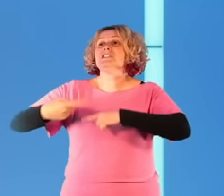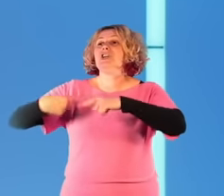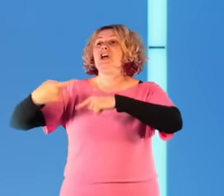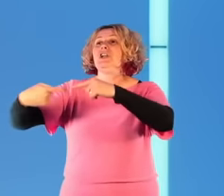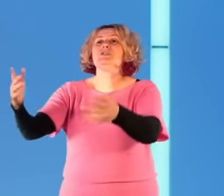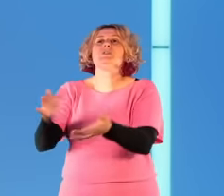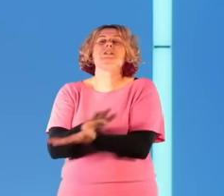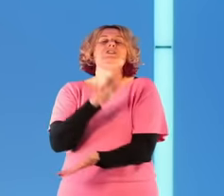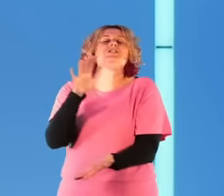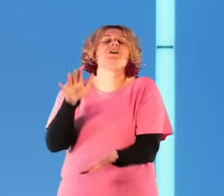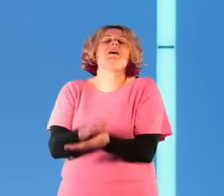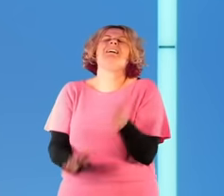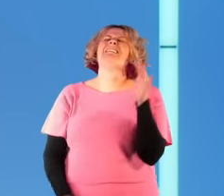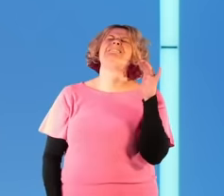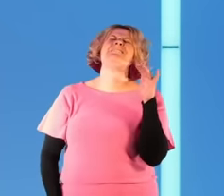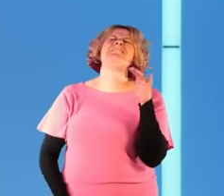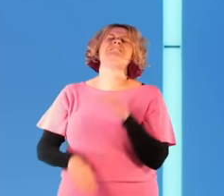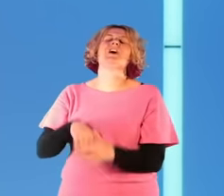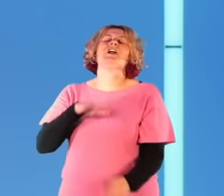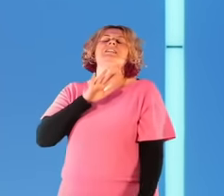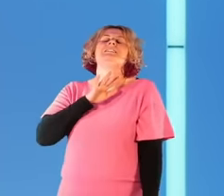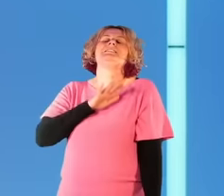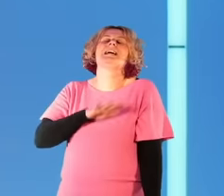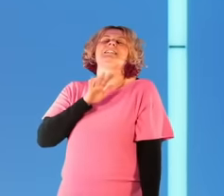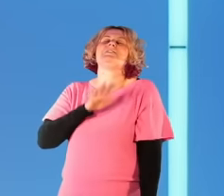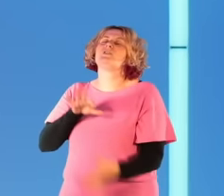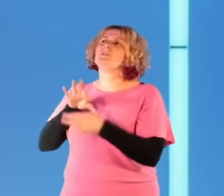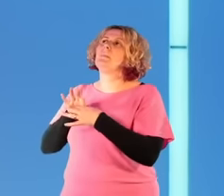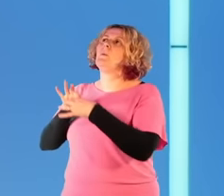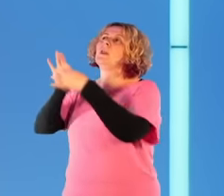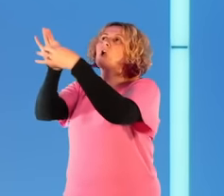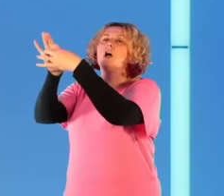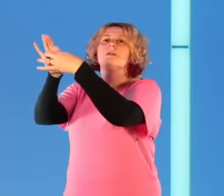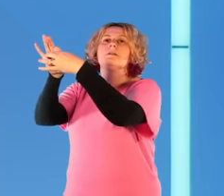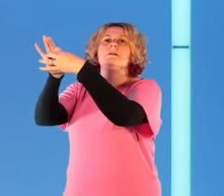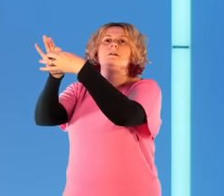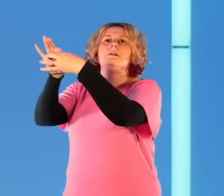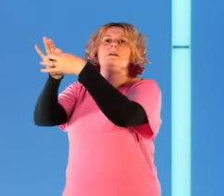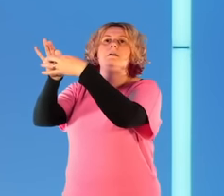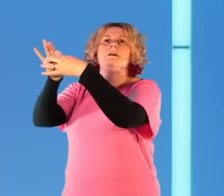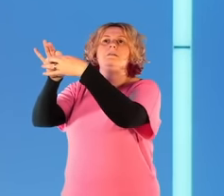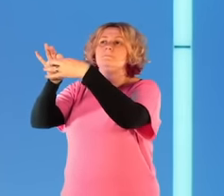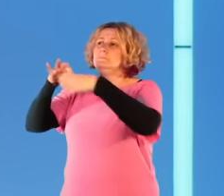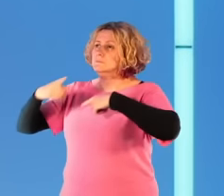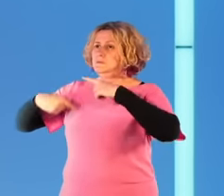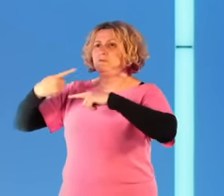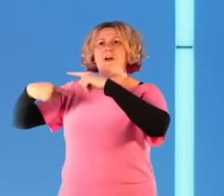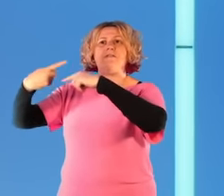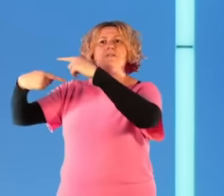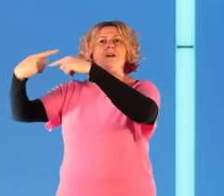Total satisfaction of what it means to be human. To be with God's people forever